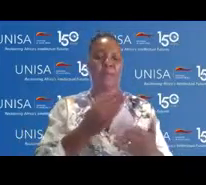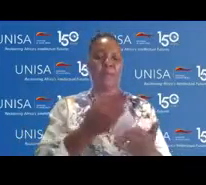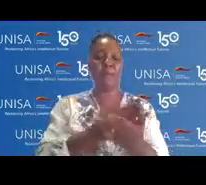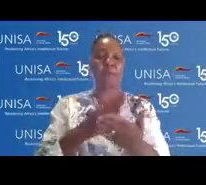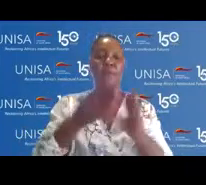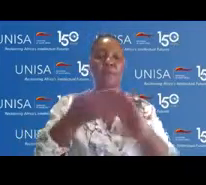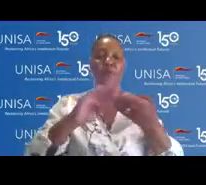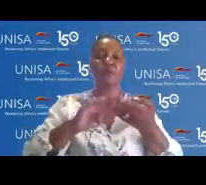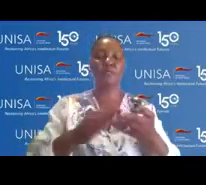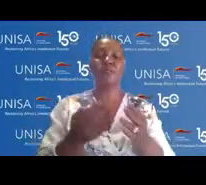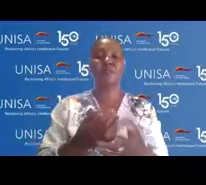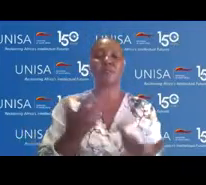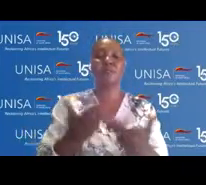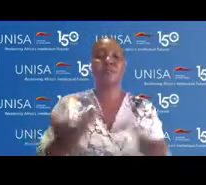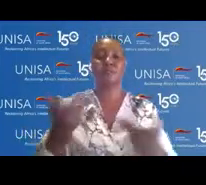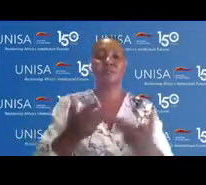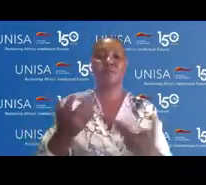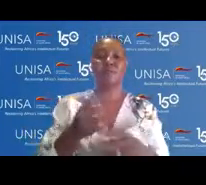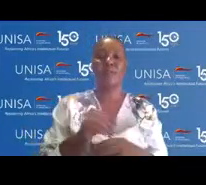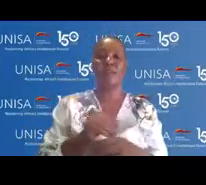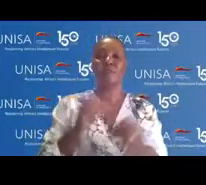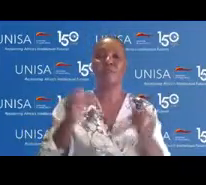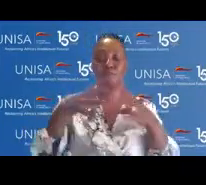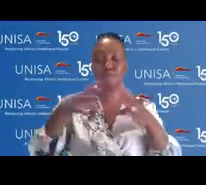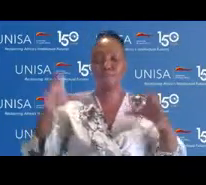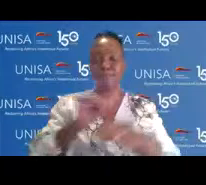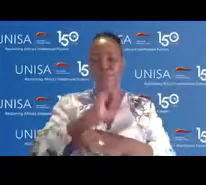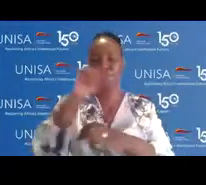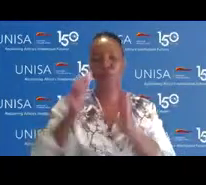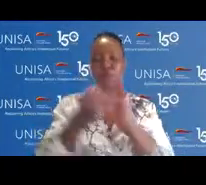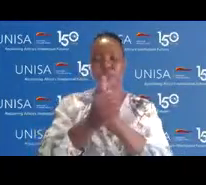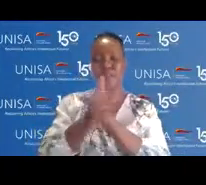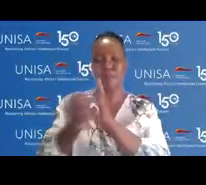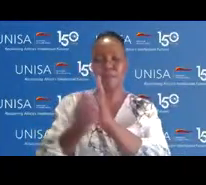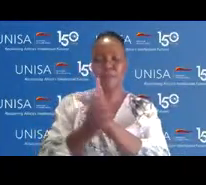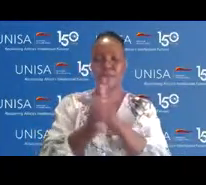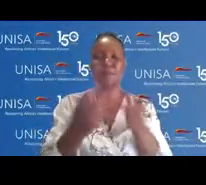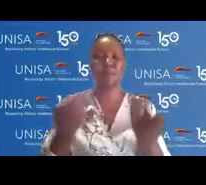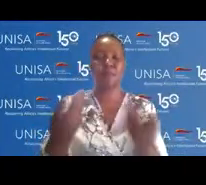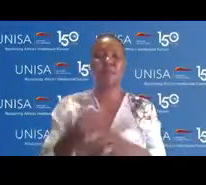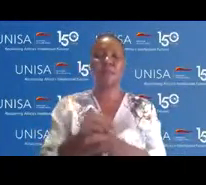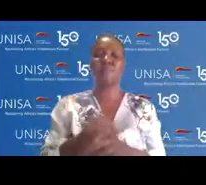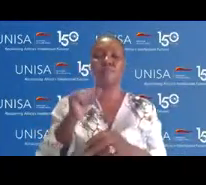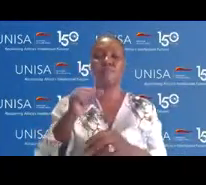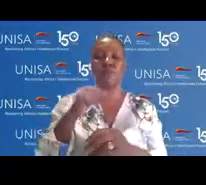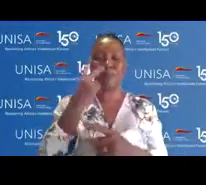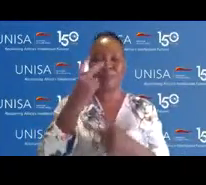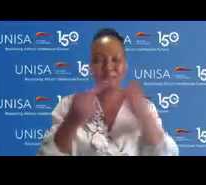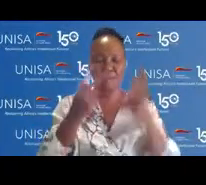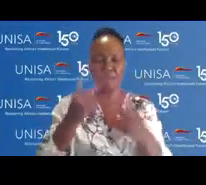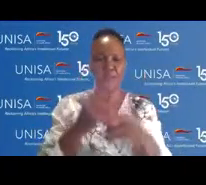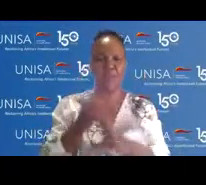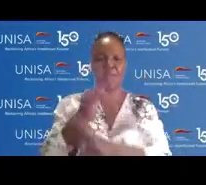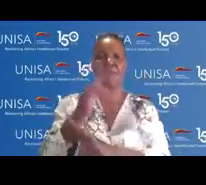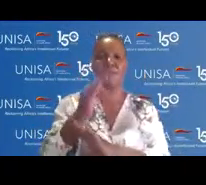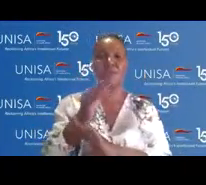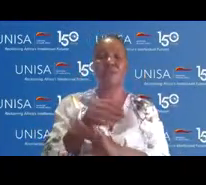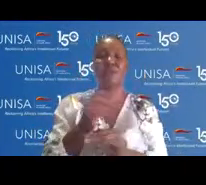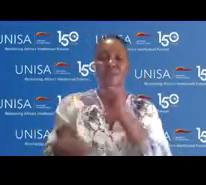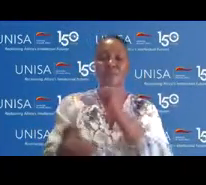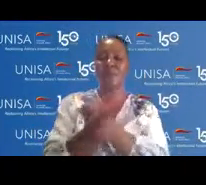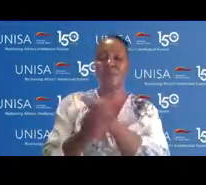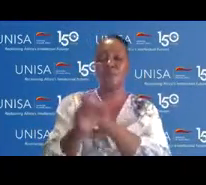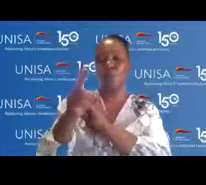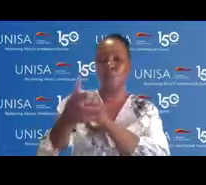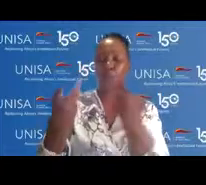we basically broaden your skills. And yeah, we'll definitely see you then in future sessions as well. As we